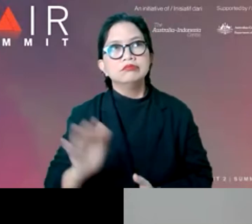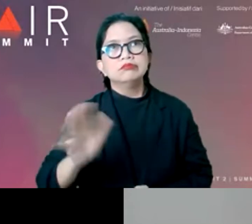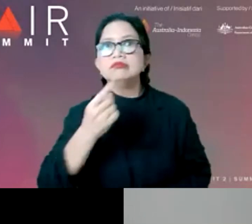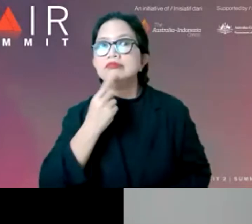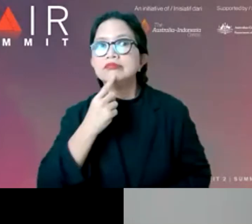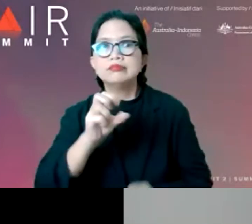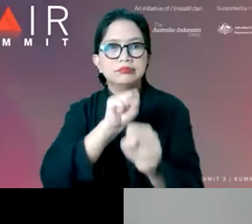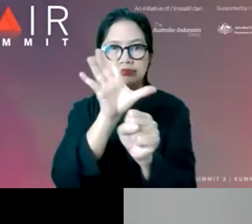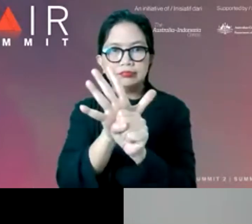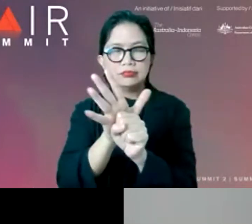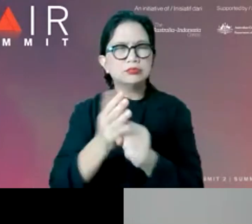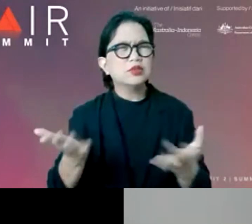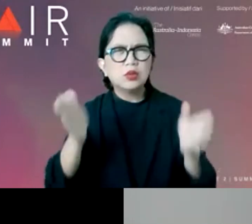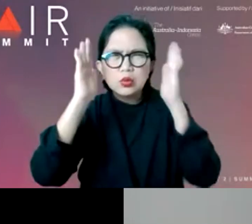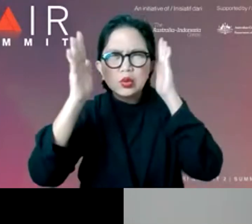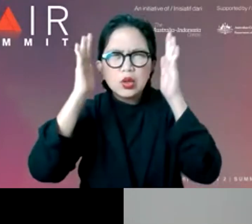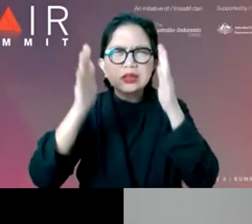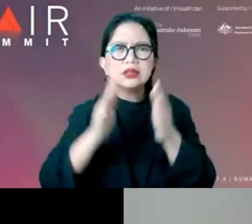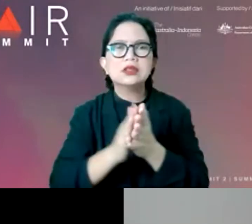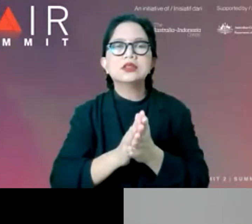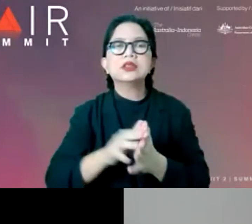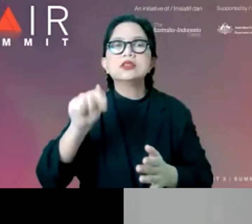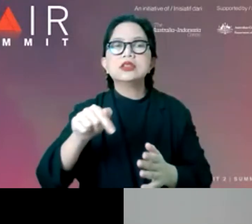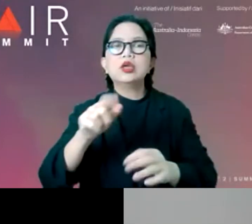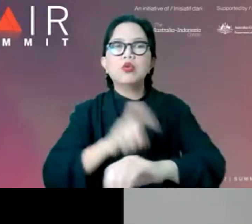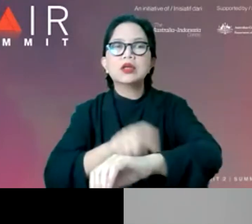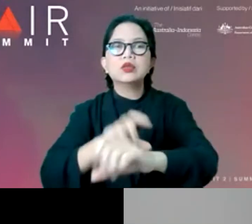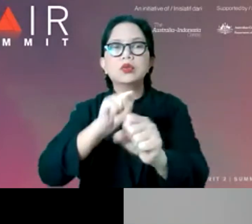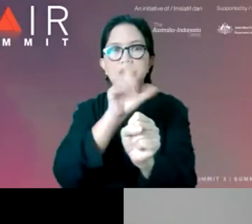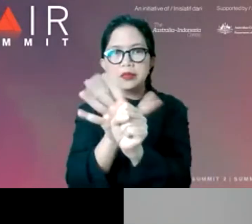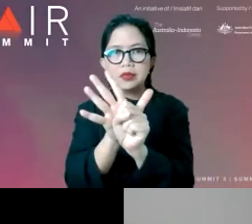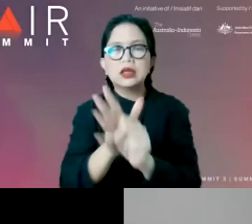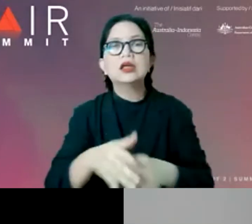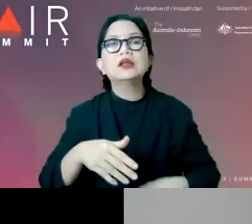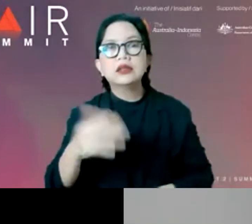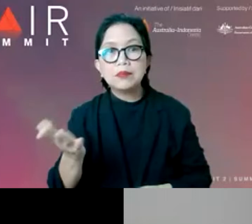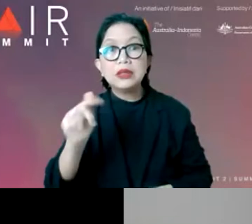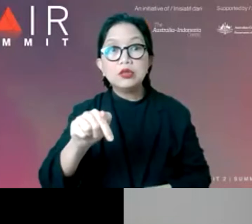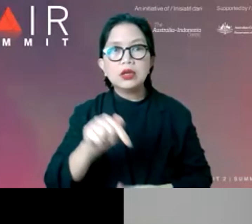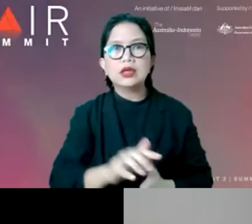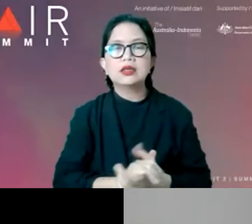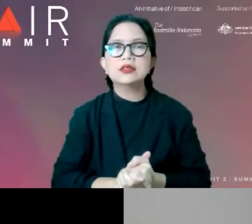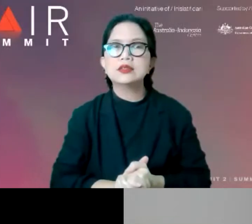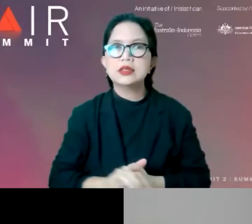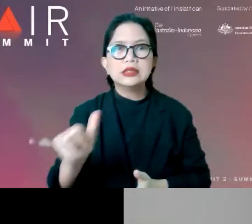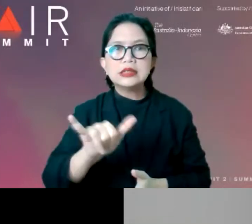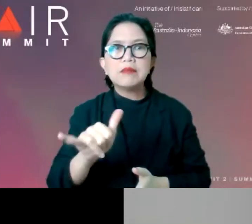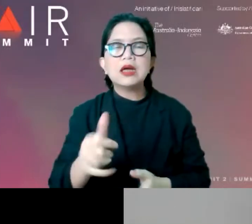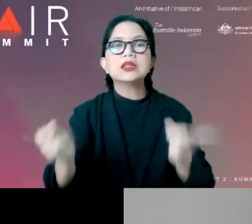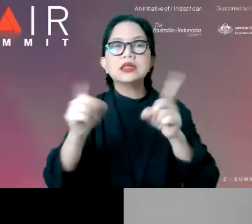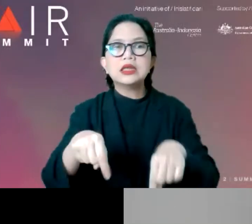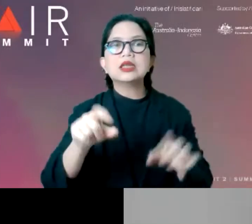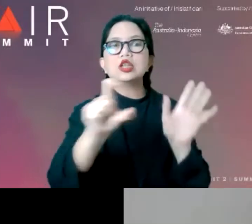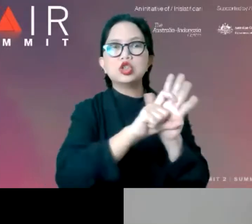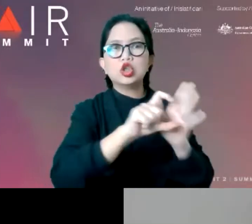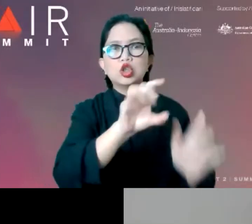during pandemic, but it happens as well for other examples. For example, reporting system